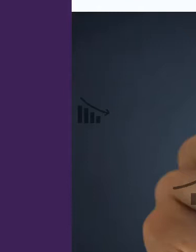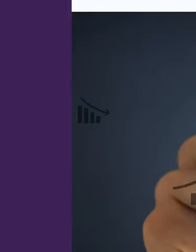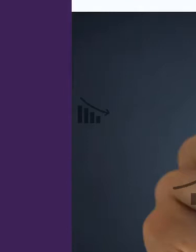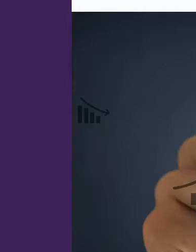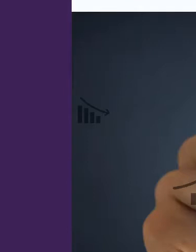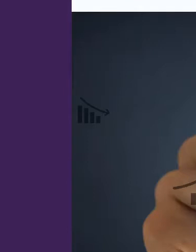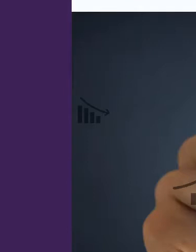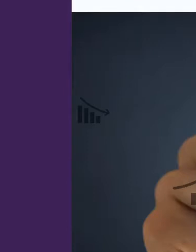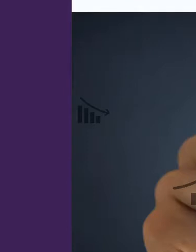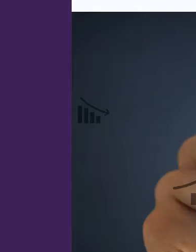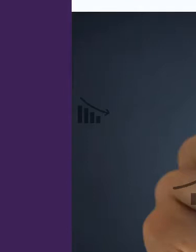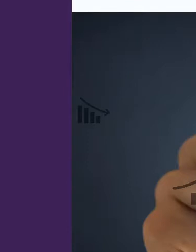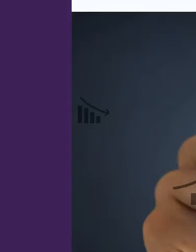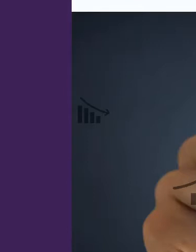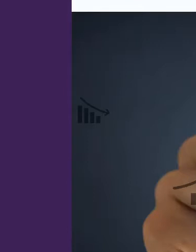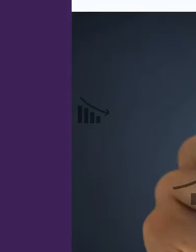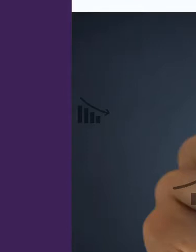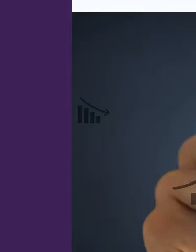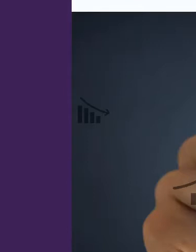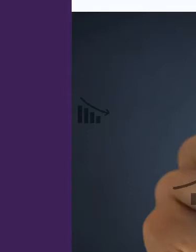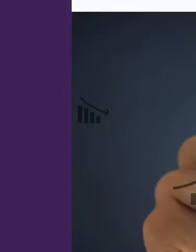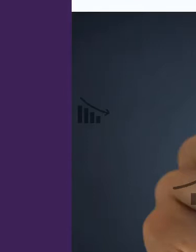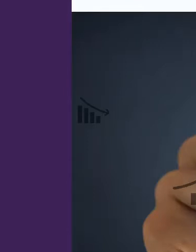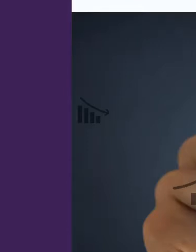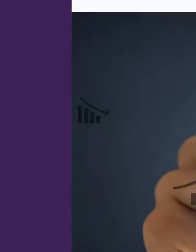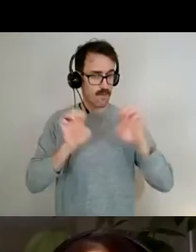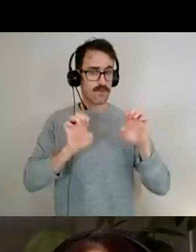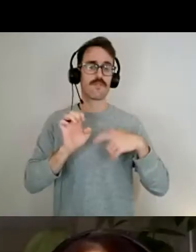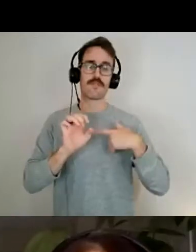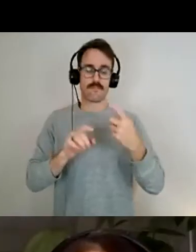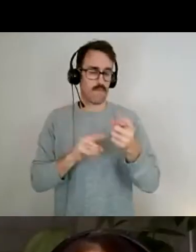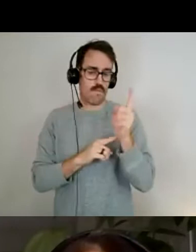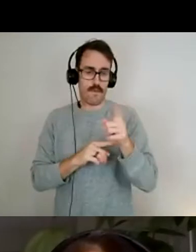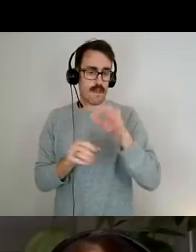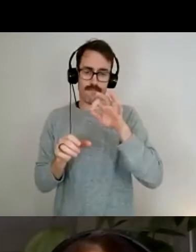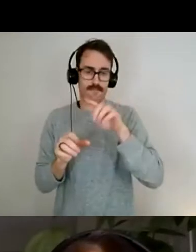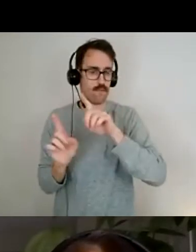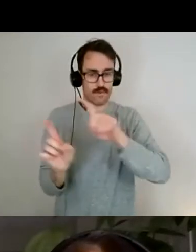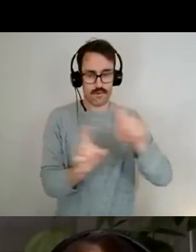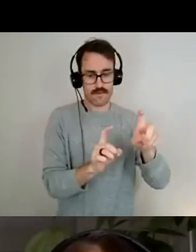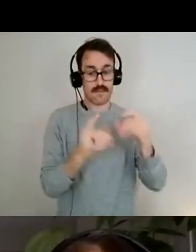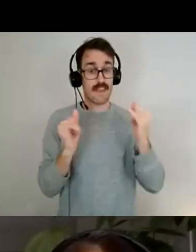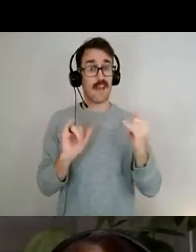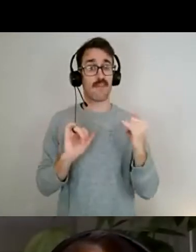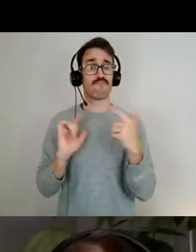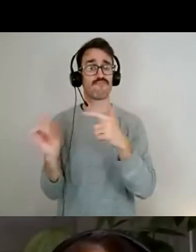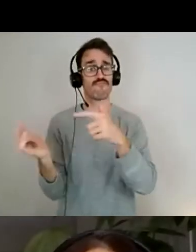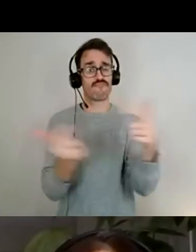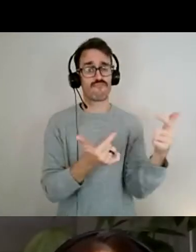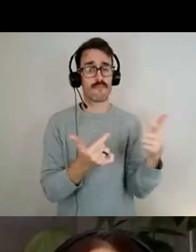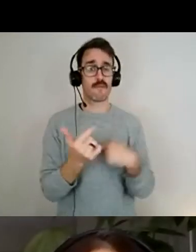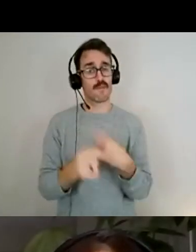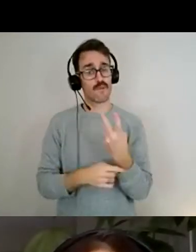out our evaluation. It will only take a minute. And now I'd just like to go around the table and ask maybe the two doctors,